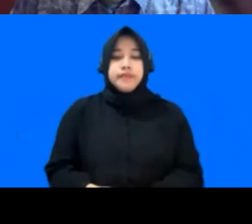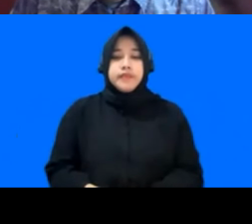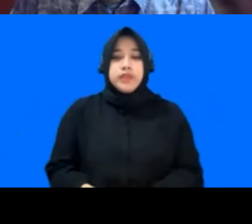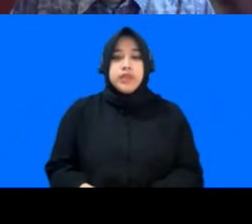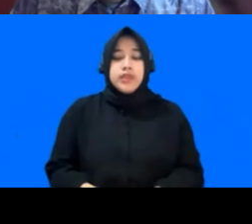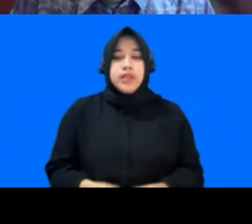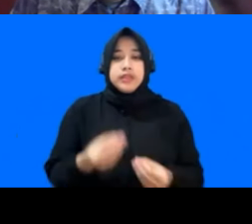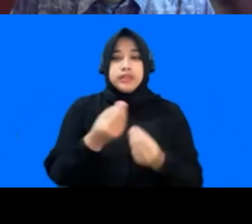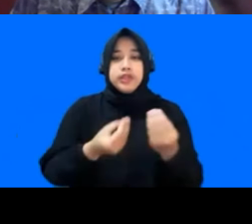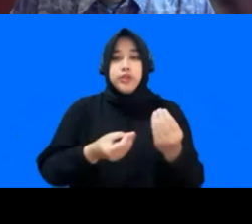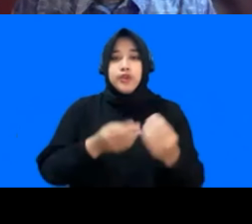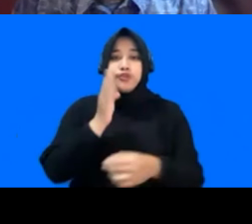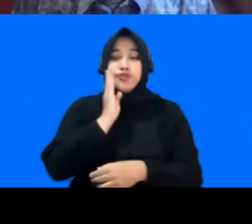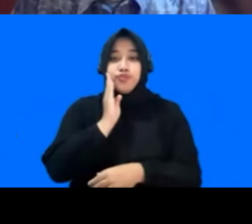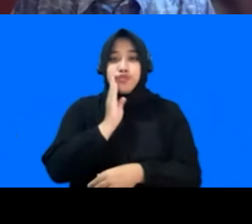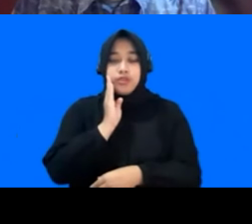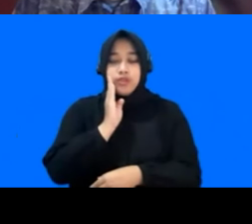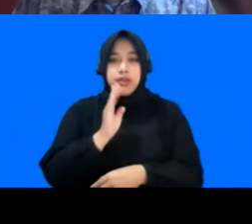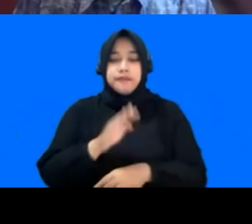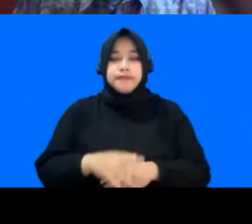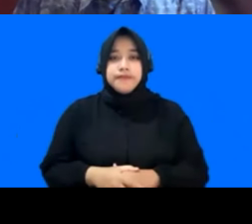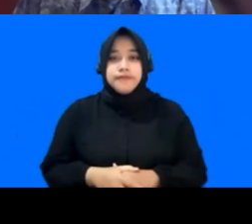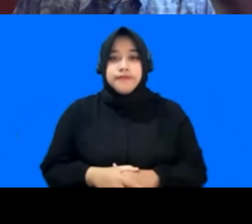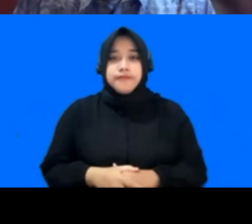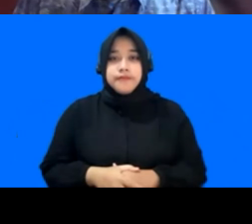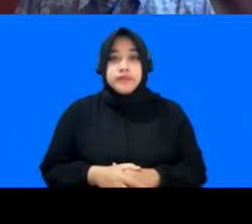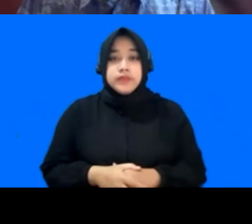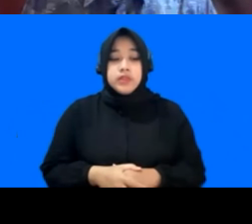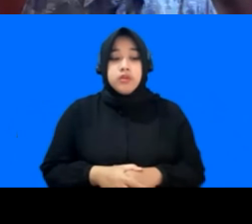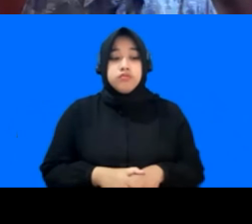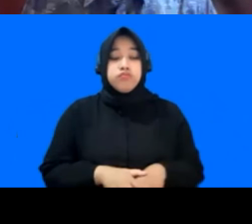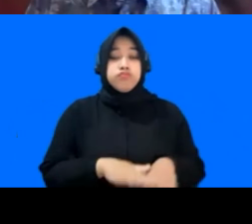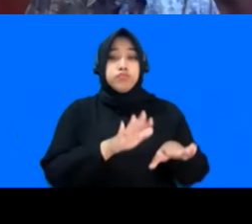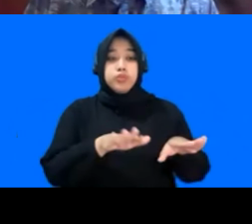disabilities, as well as the business and private sector.